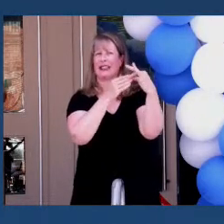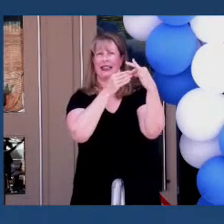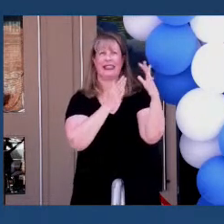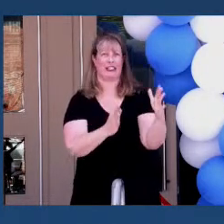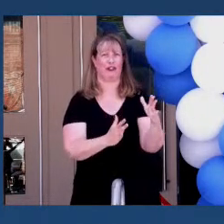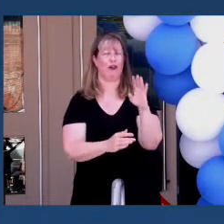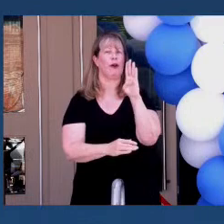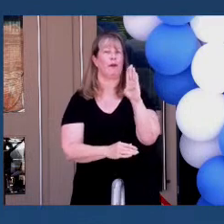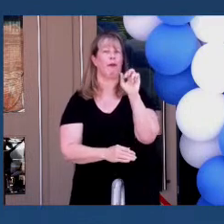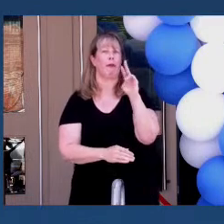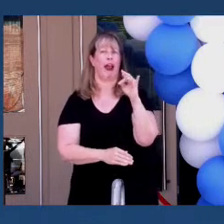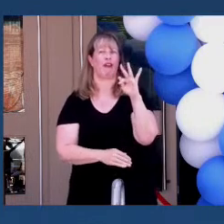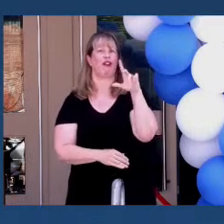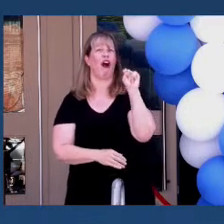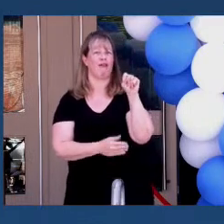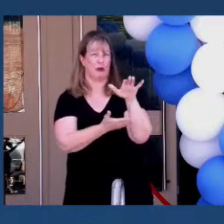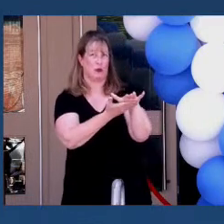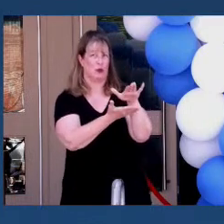of Bancroft.